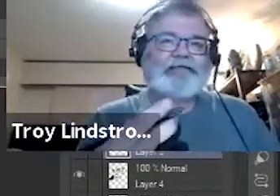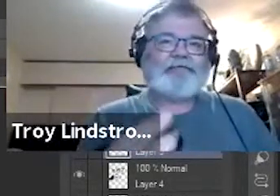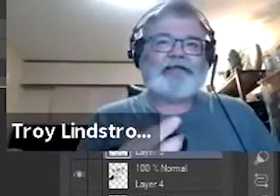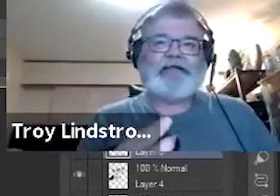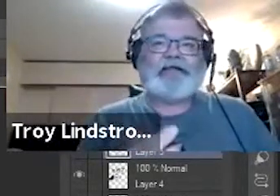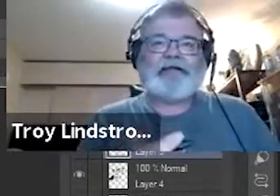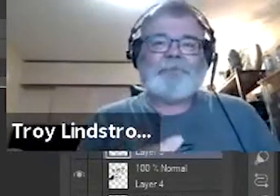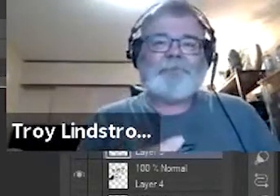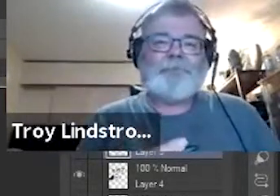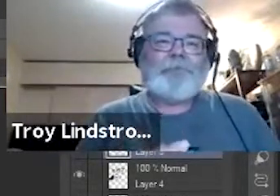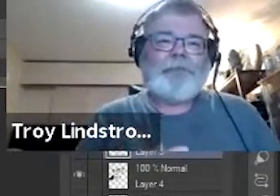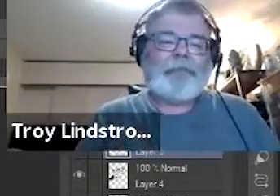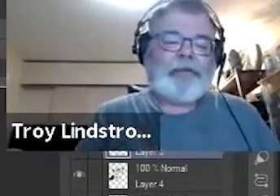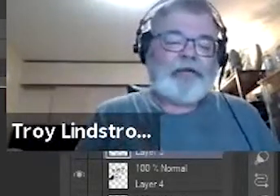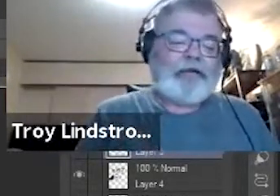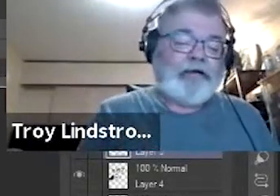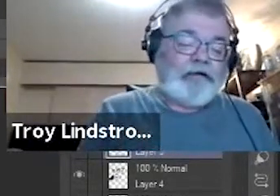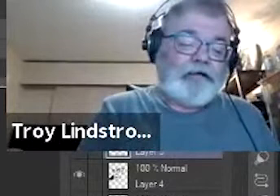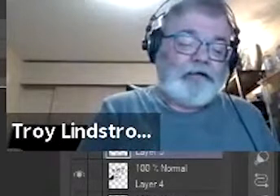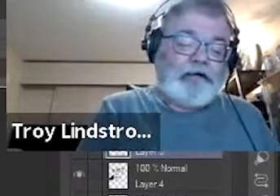My disability,